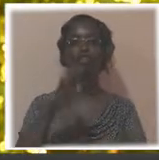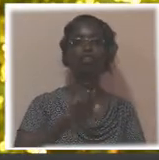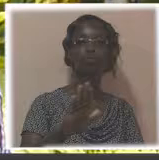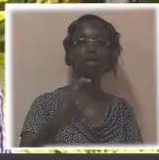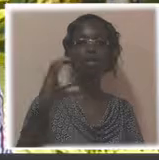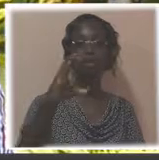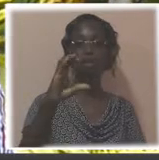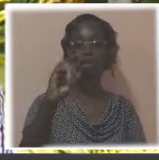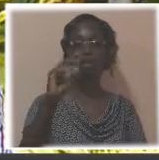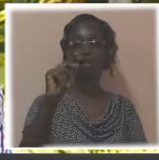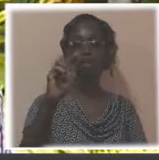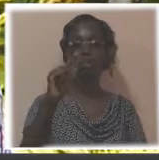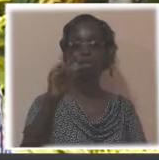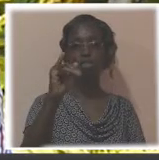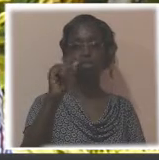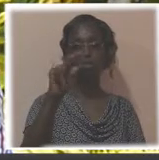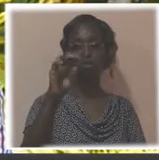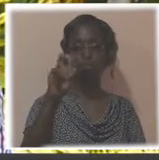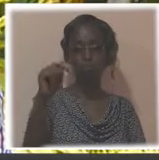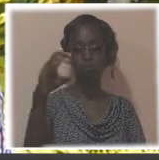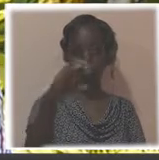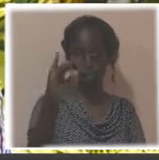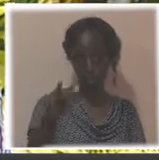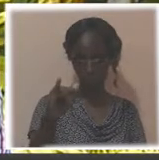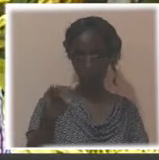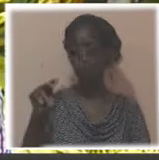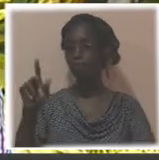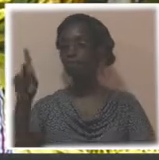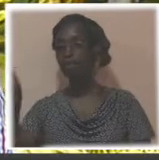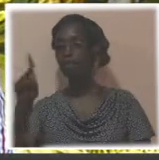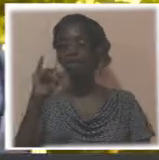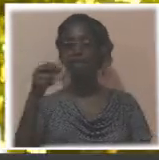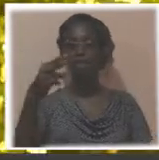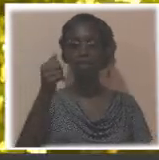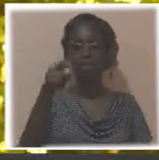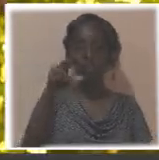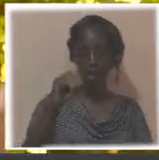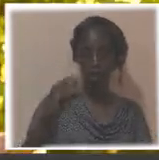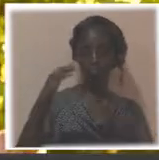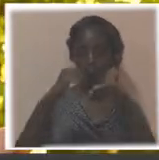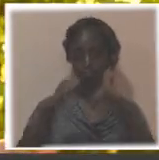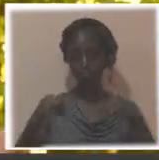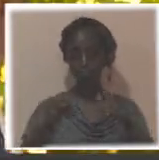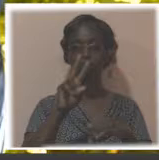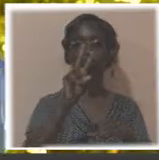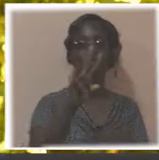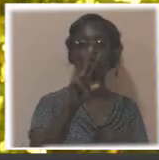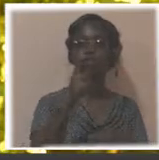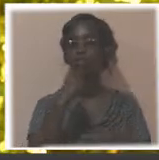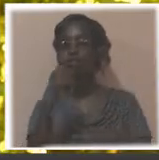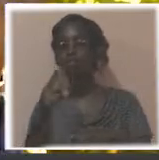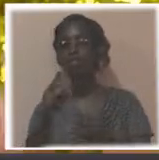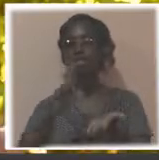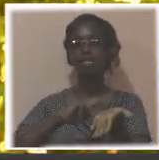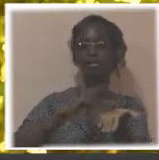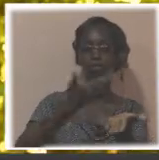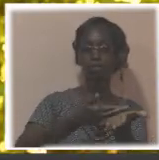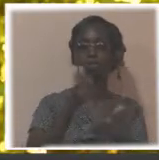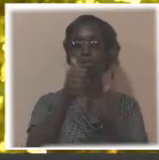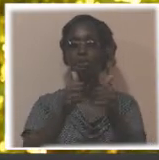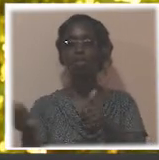constituency. So Kiharu to be split into two, so that the resources that will come to Kiharu, you'll be